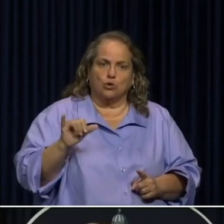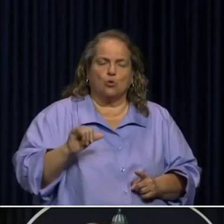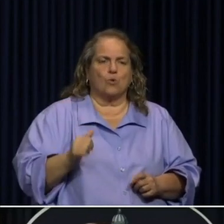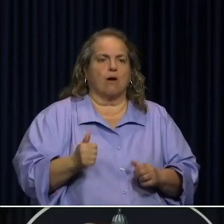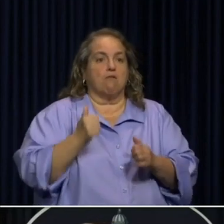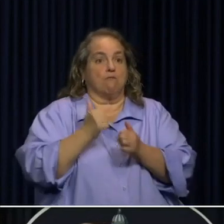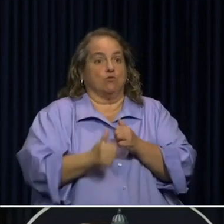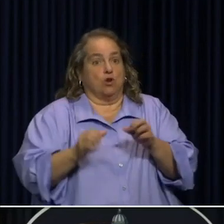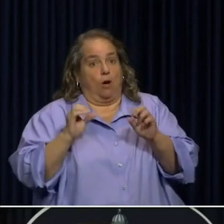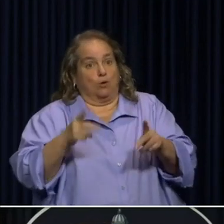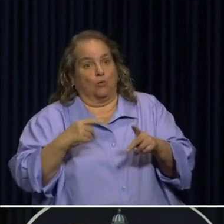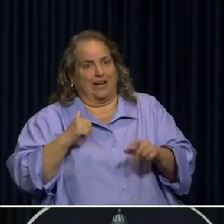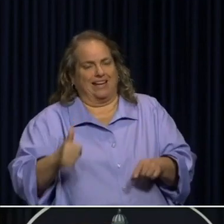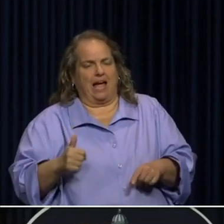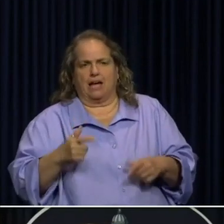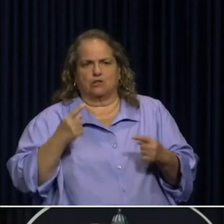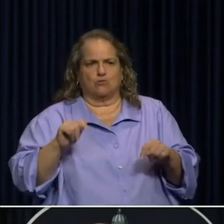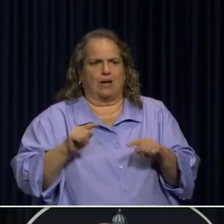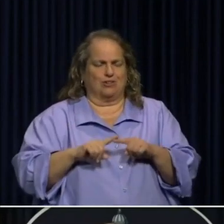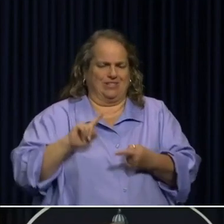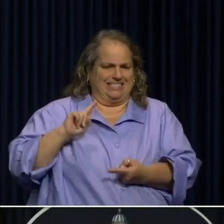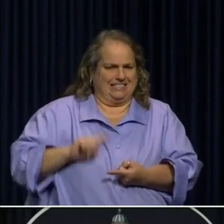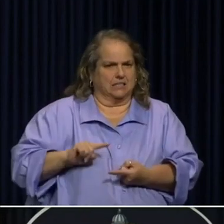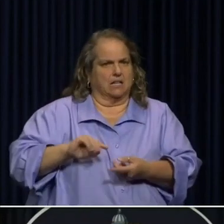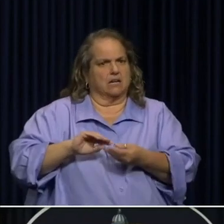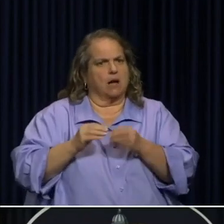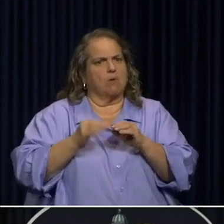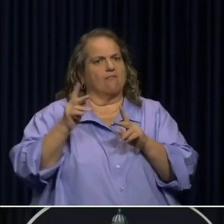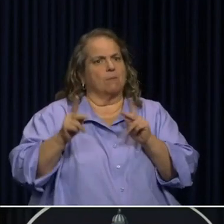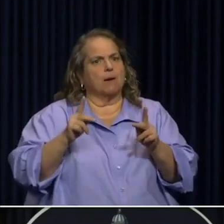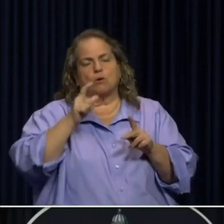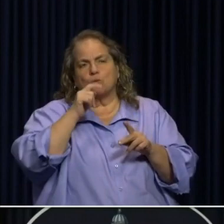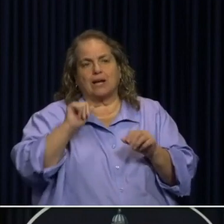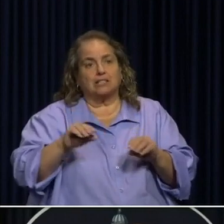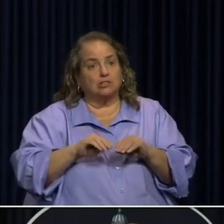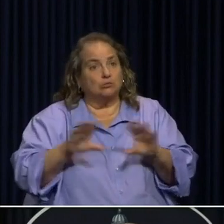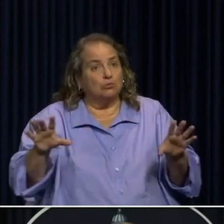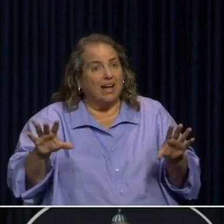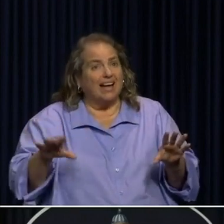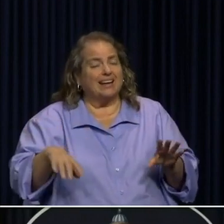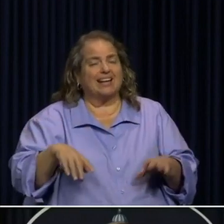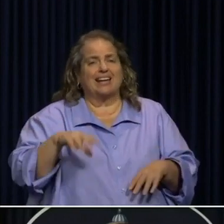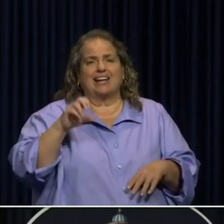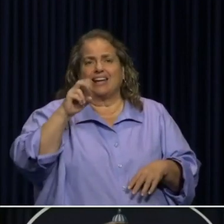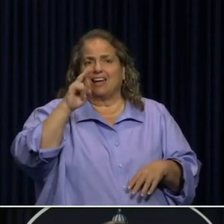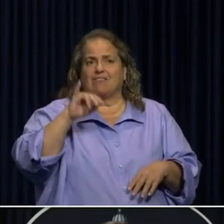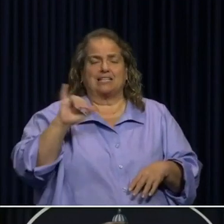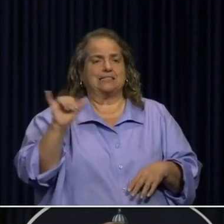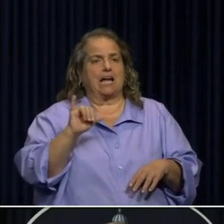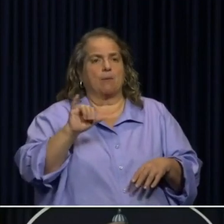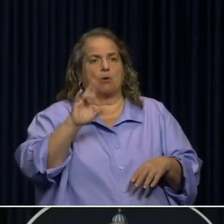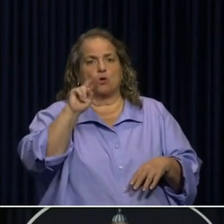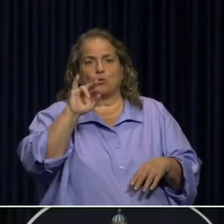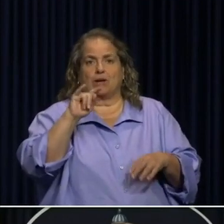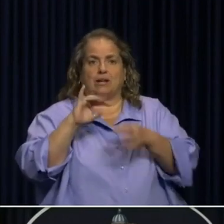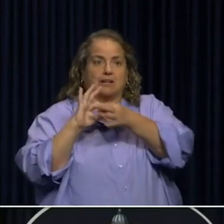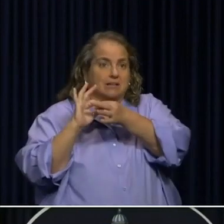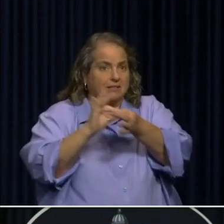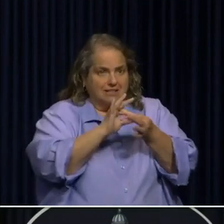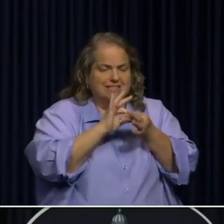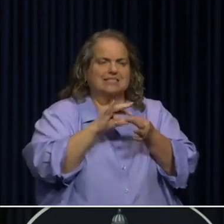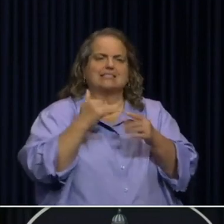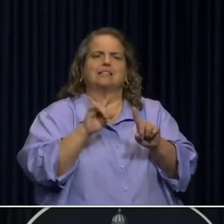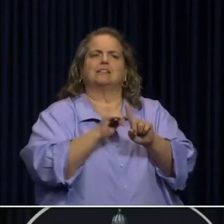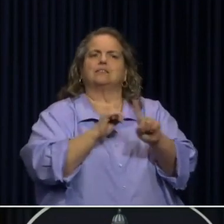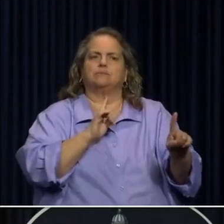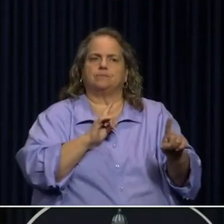cut down on the number of people that it might be spread to, even in kind of the same unit that's working together, we need to take advantage